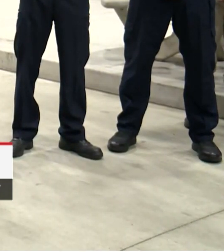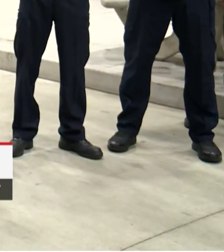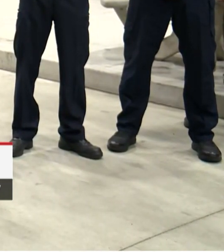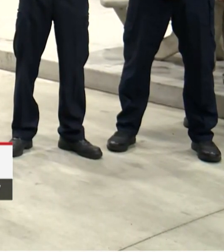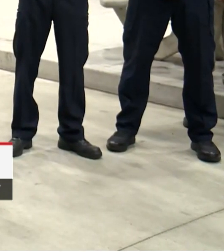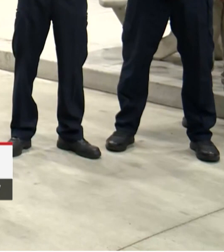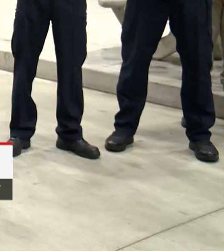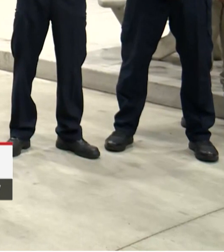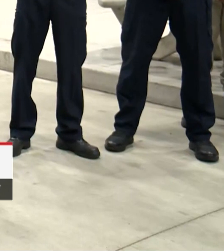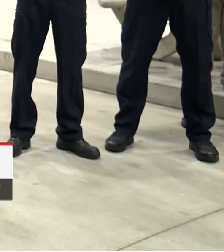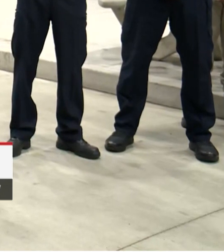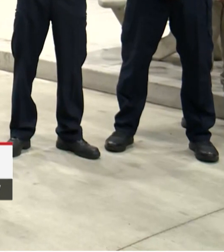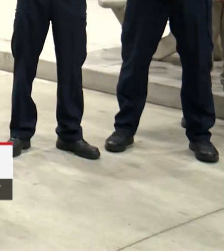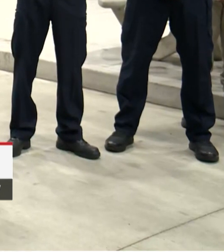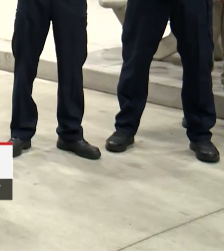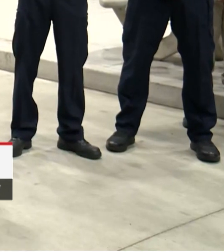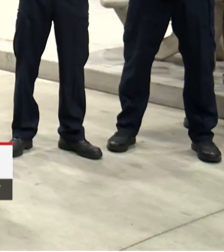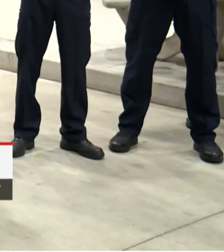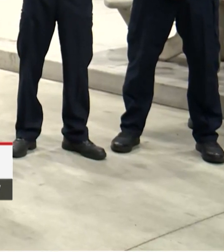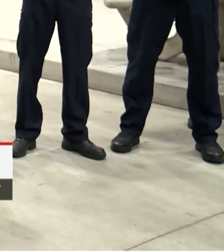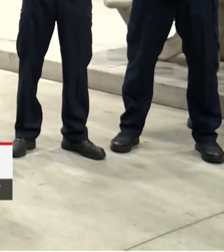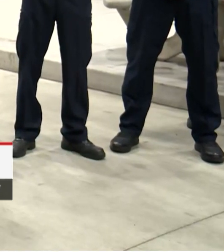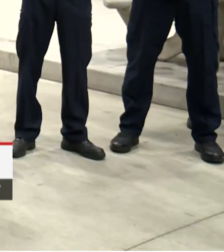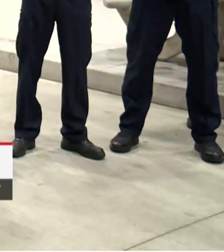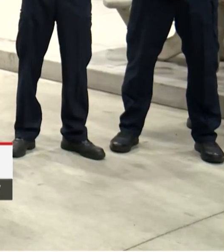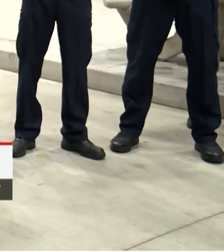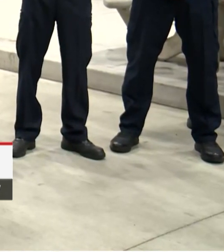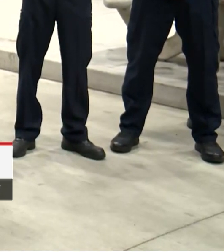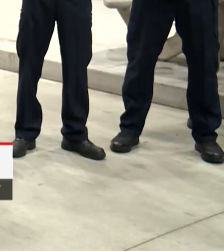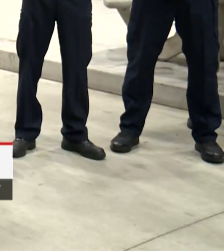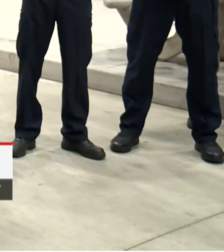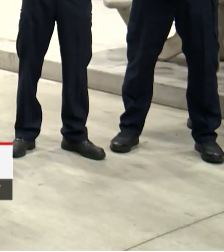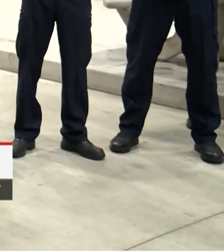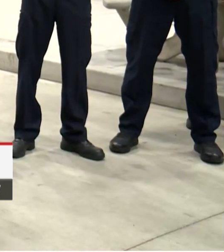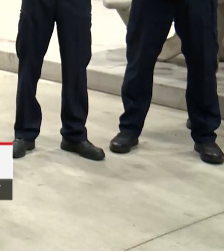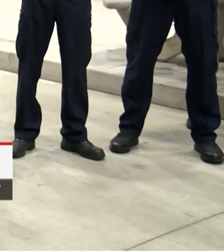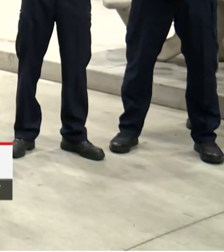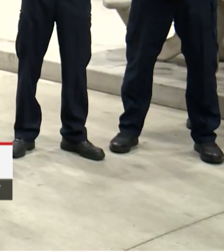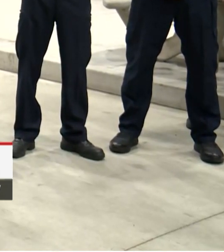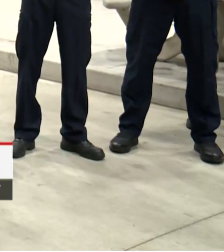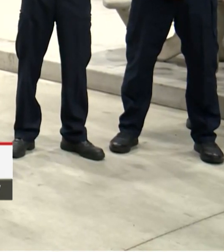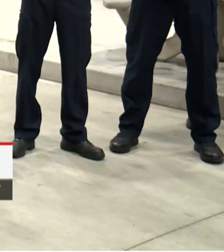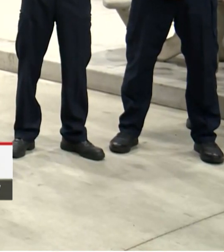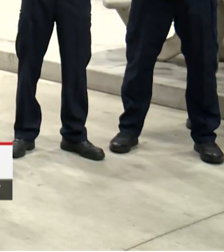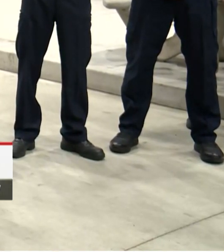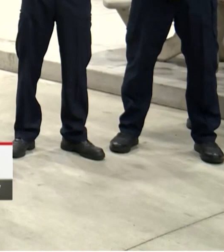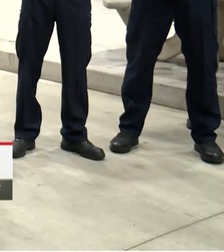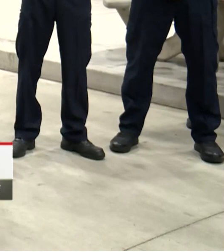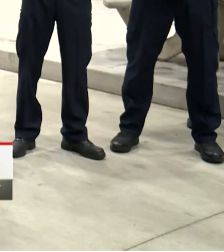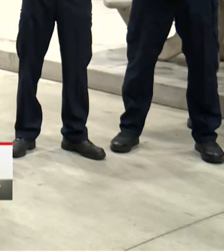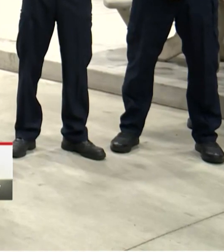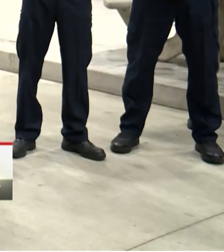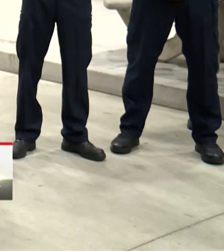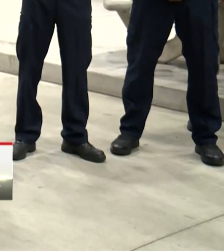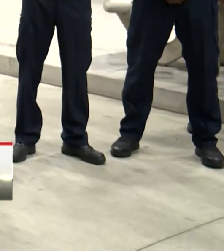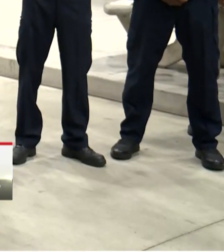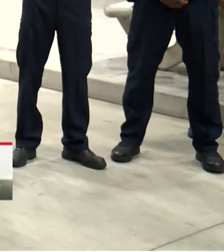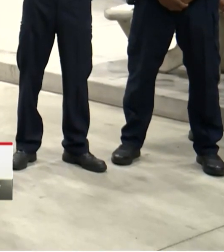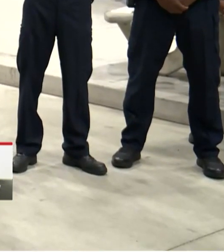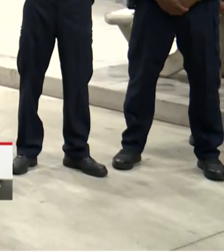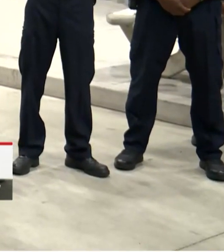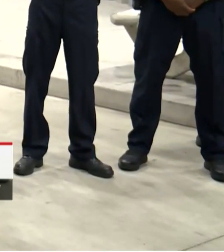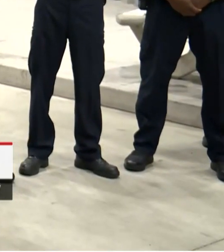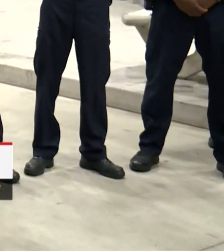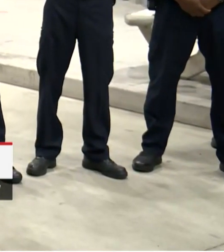same individual. We are human beings. We can be egotistical. And after I've told you once to leave the scene, we